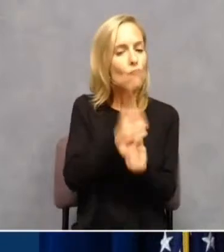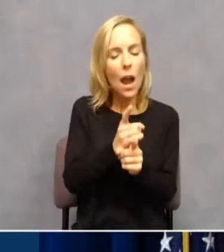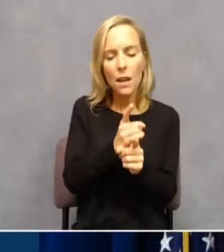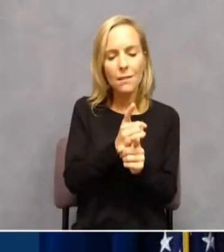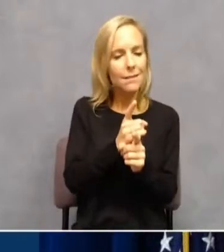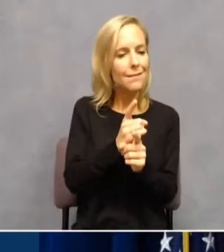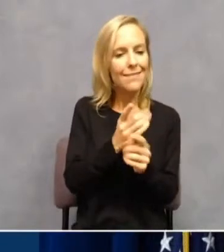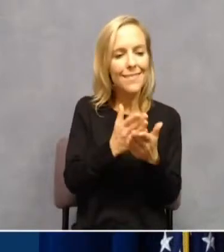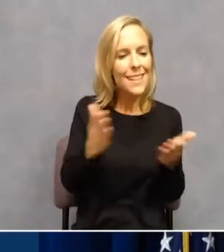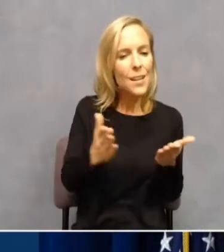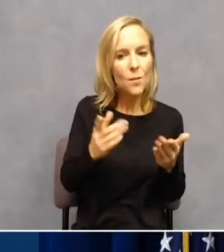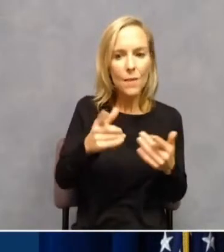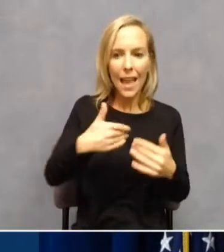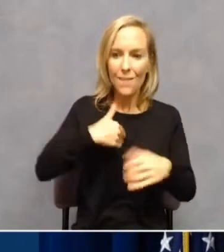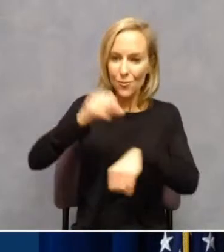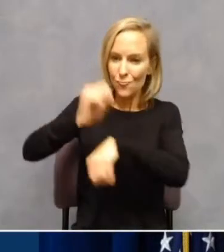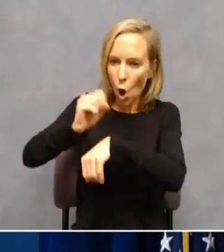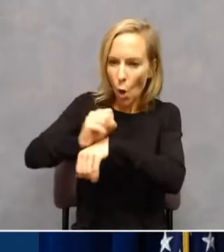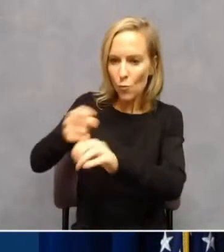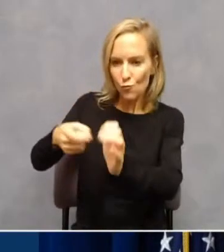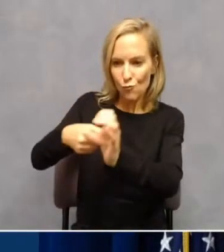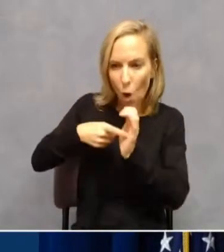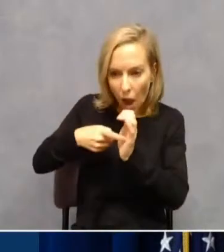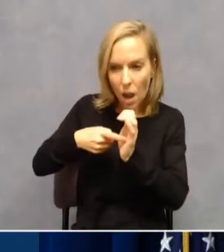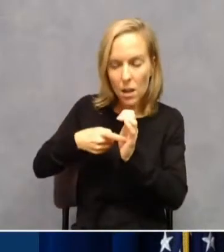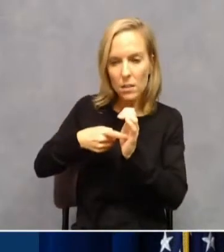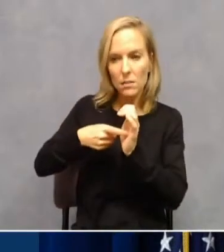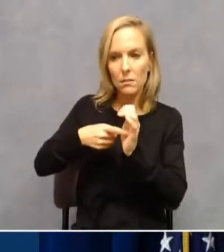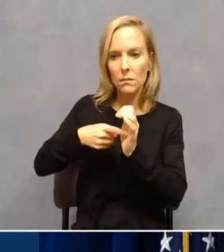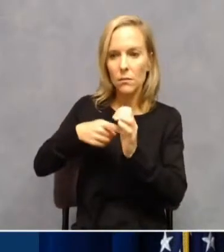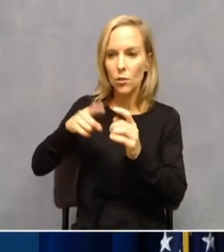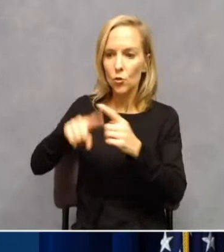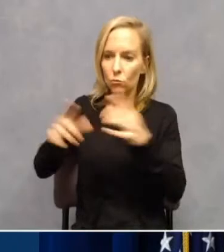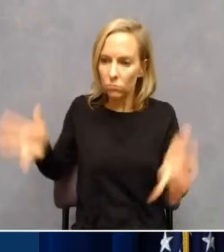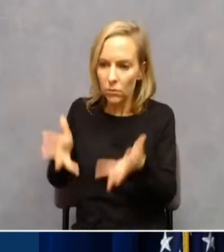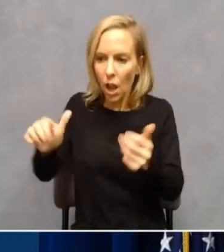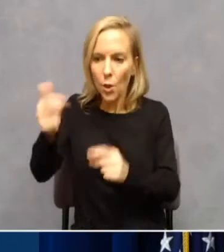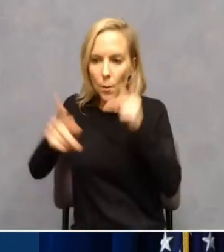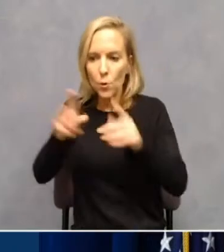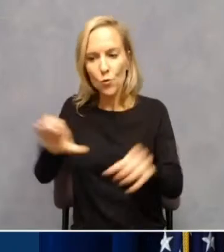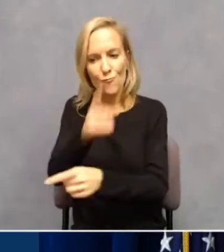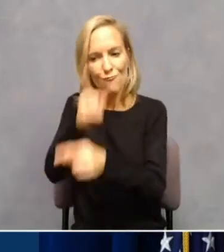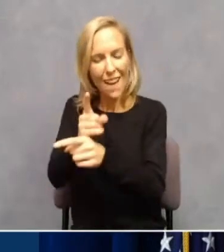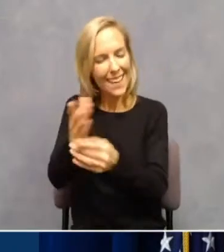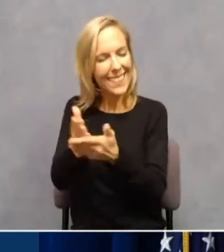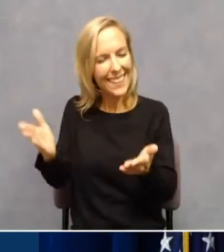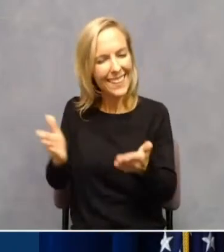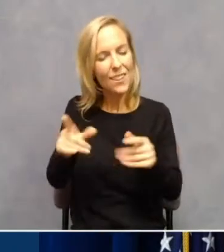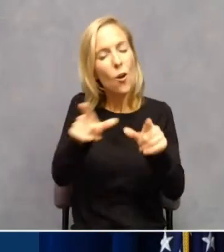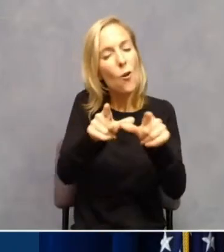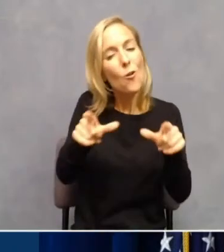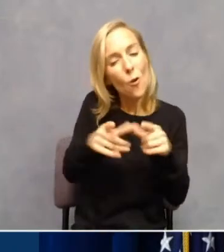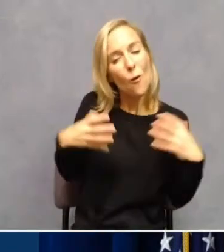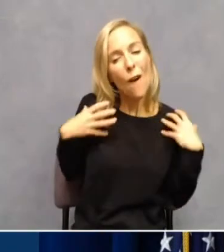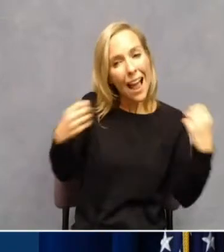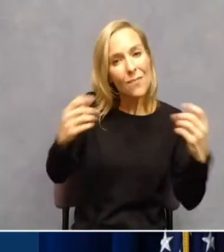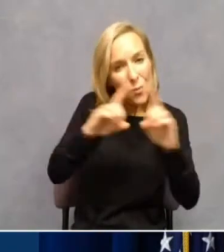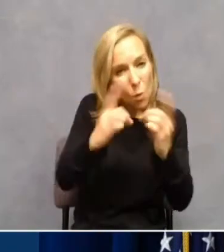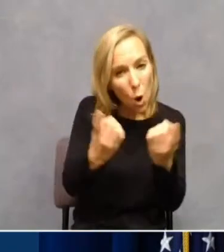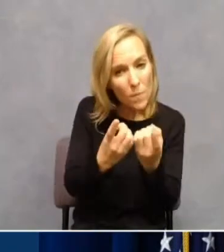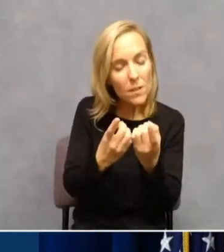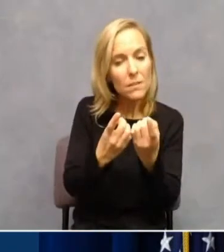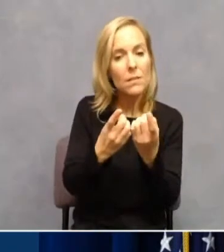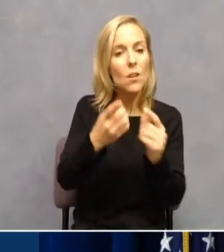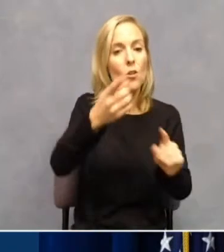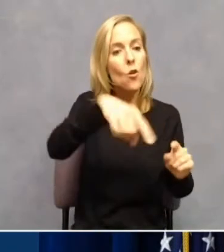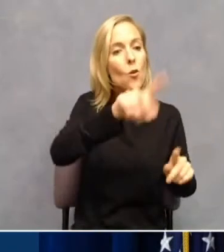jobs that require them to try to get other people to do the right thing. So to our local health departments, to those that may be sitting in